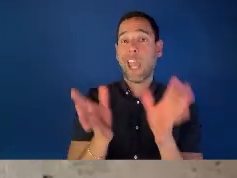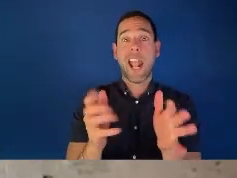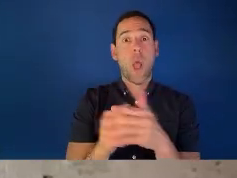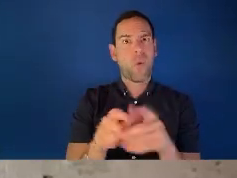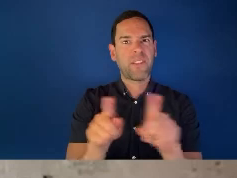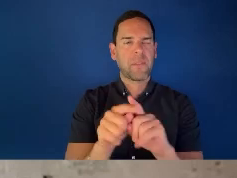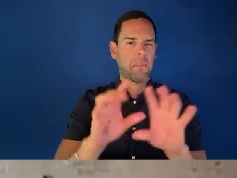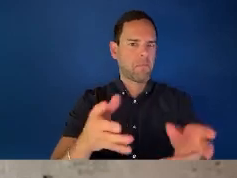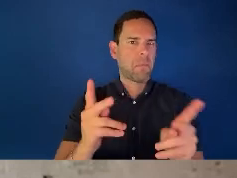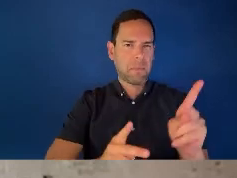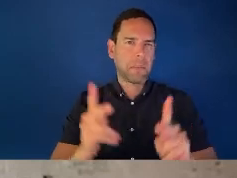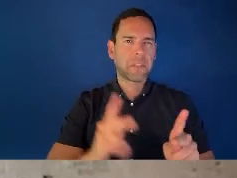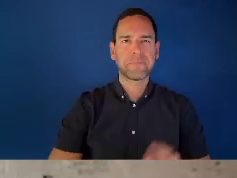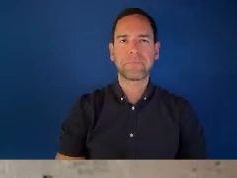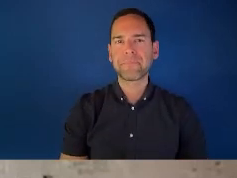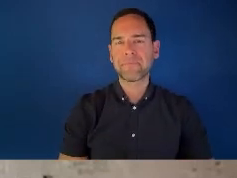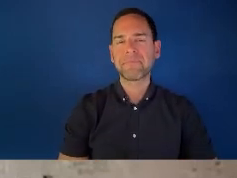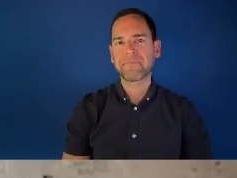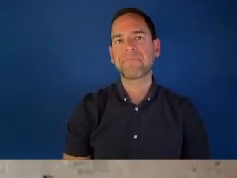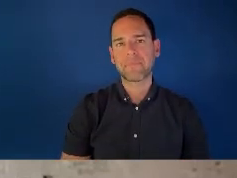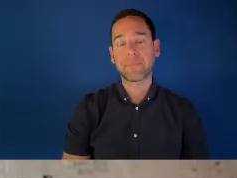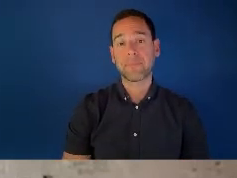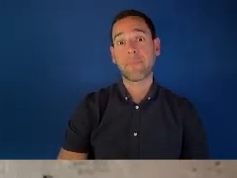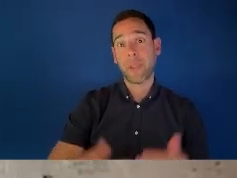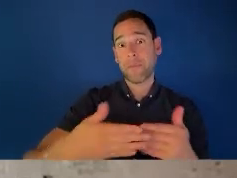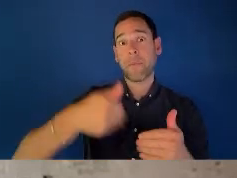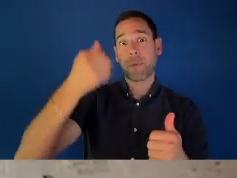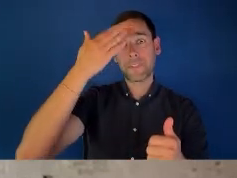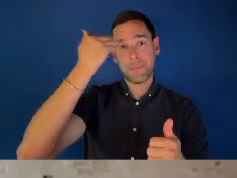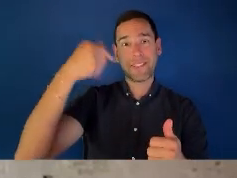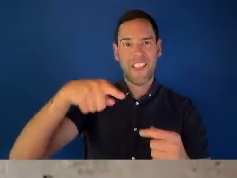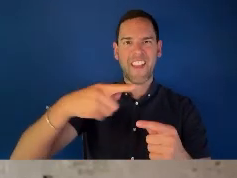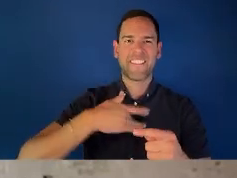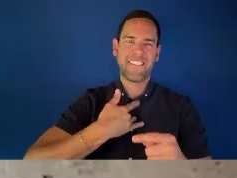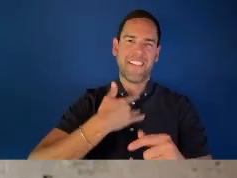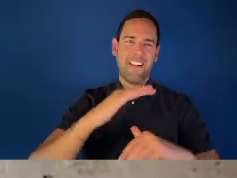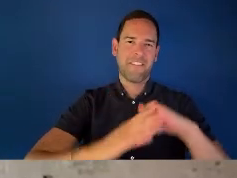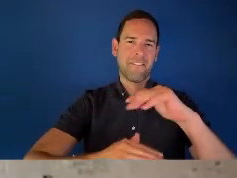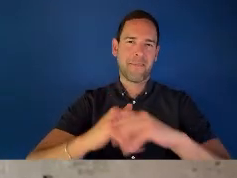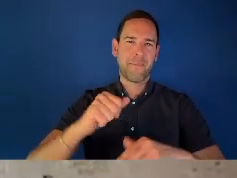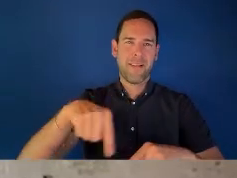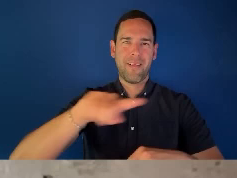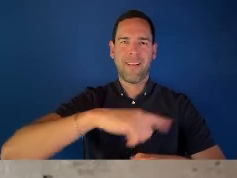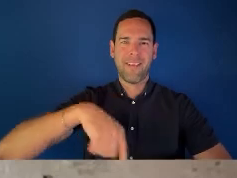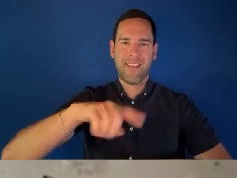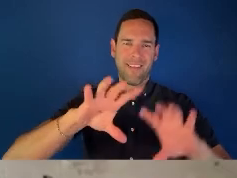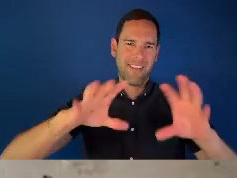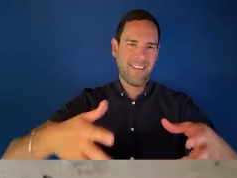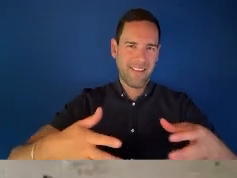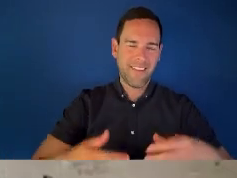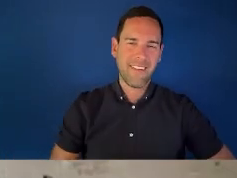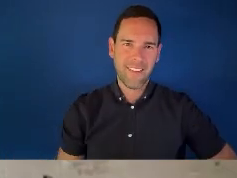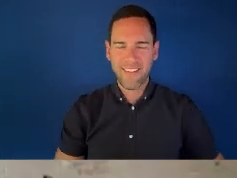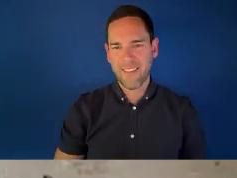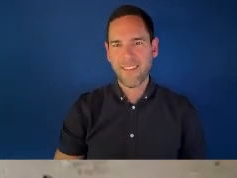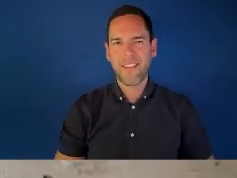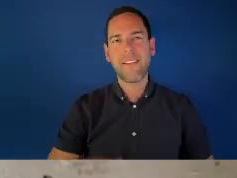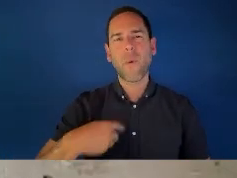connection. But yeah, I'd say that's kind of my overall school experience right now.